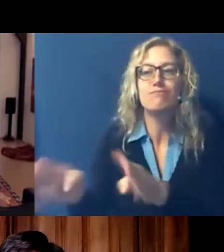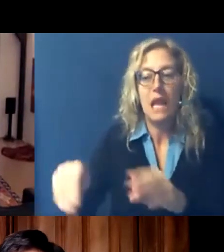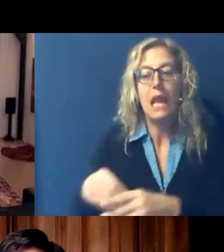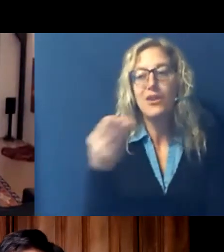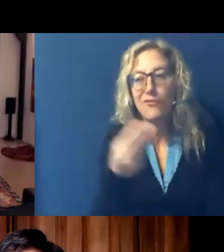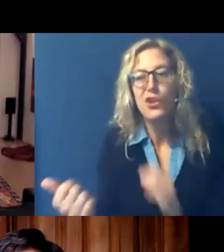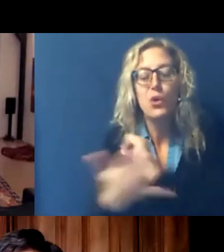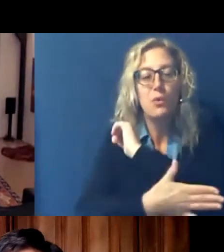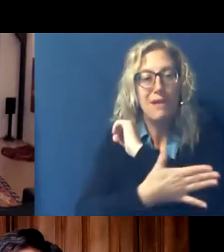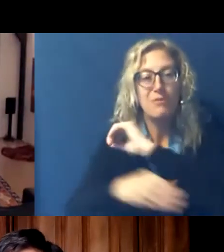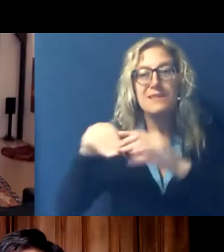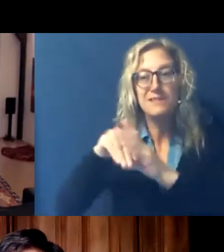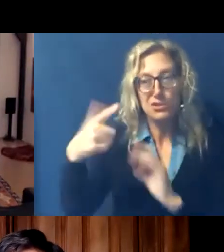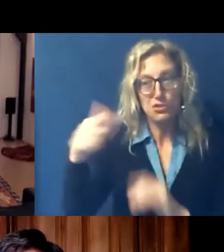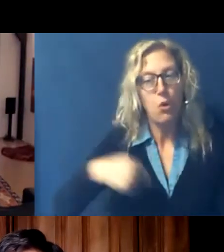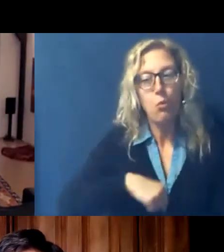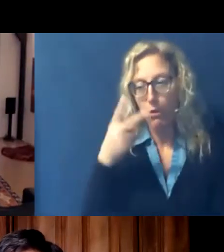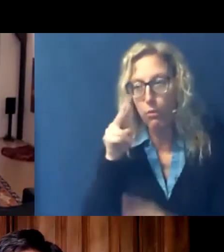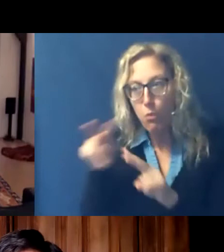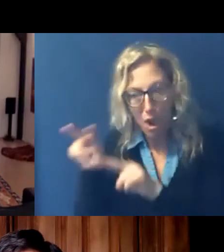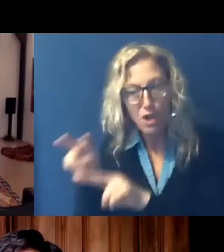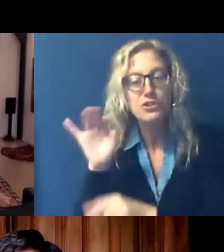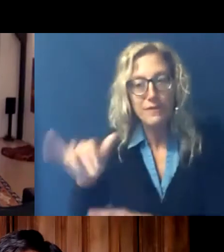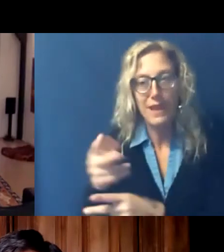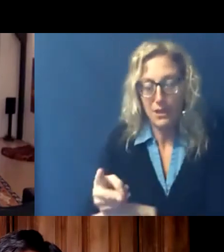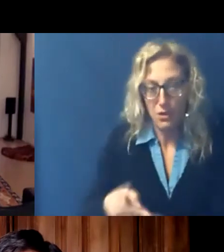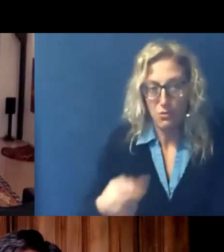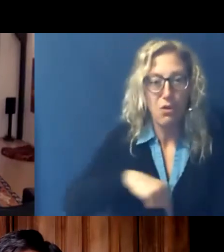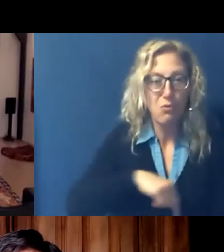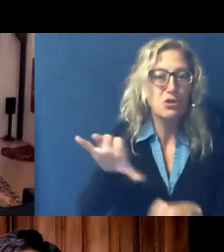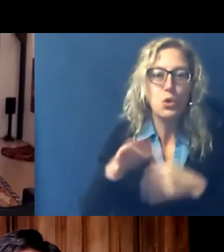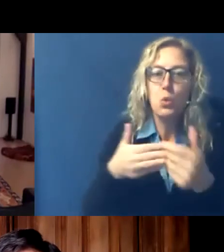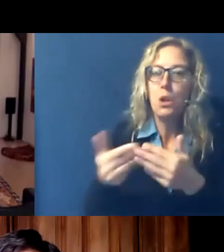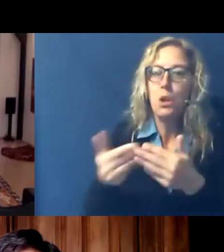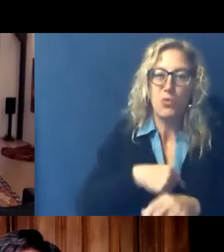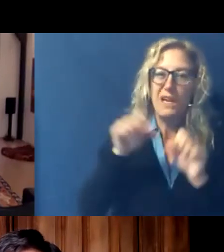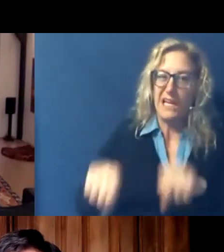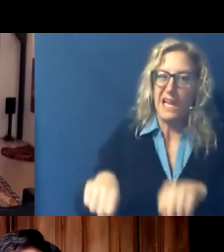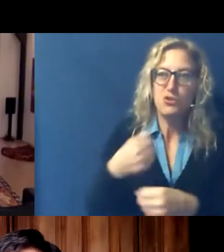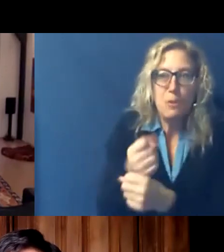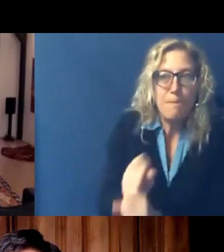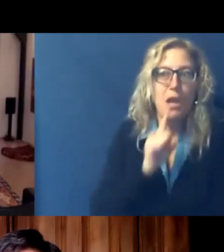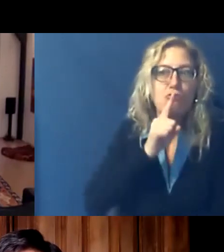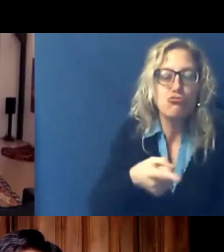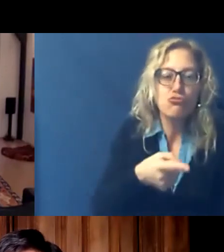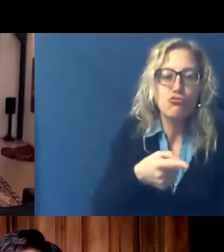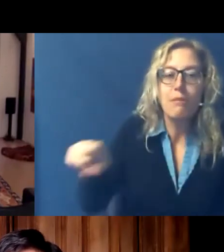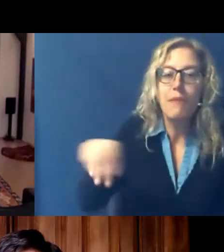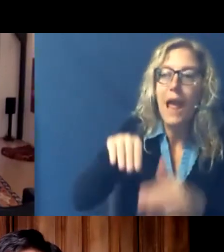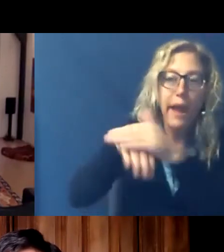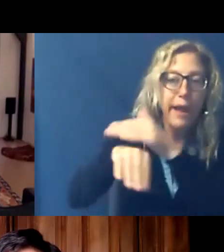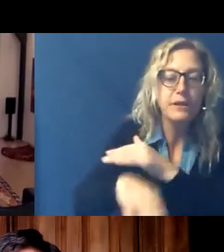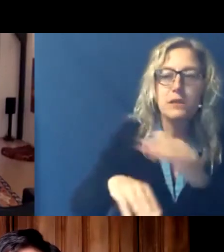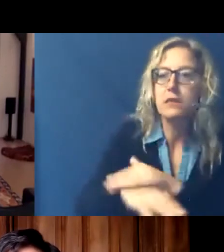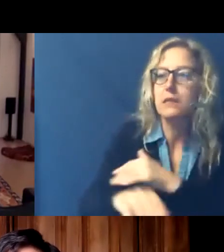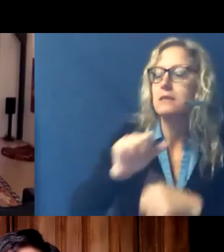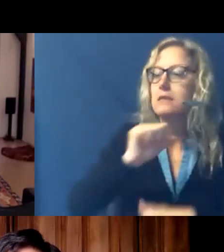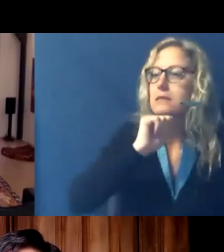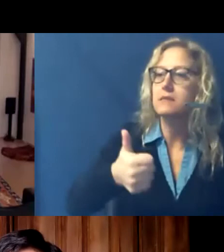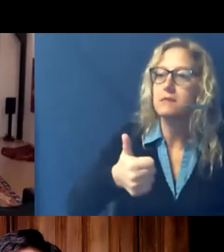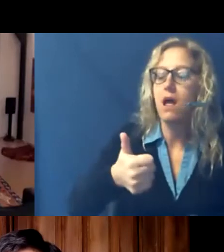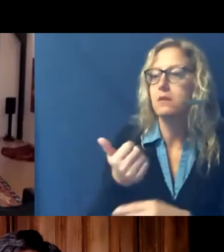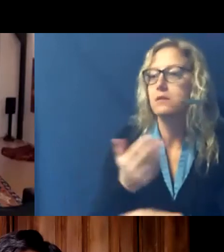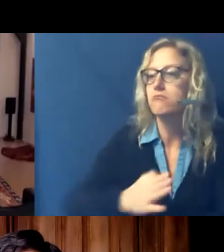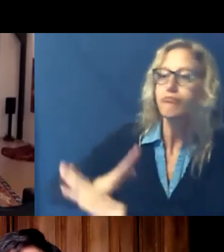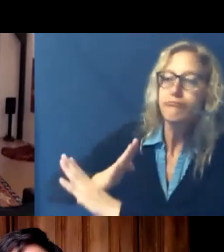in Georgia. We're watching those really, really carefully, and we're going to do what we can to try to make sure that access is not unduly restricted in